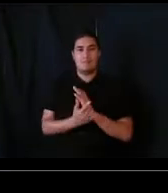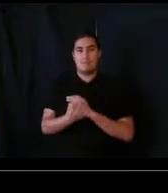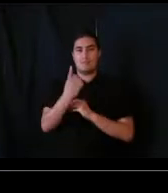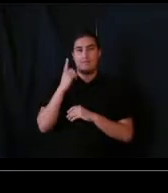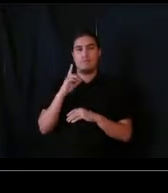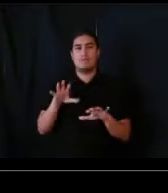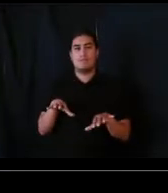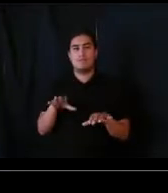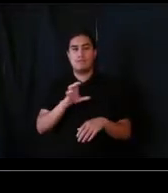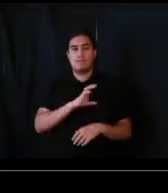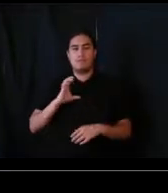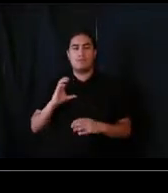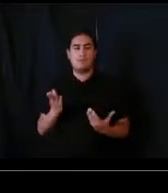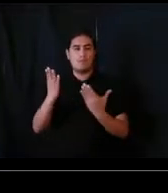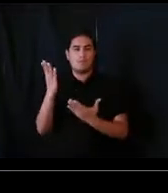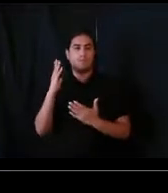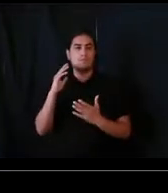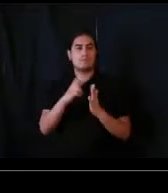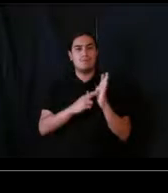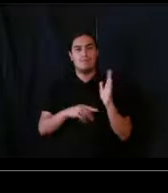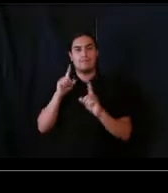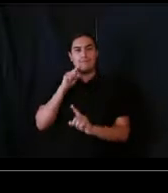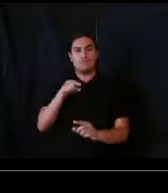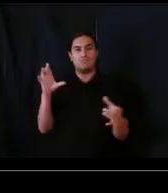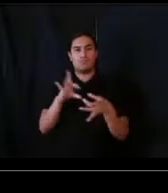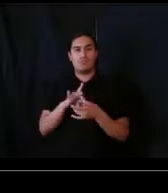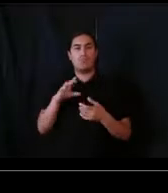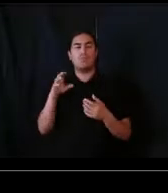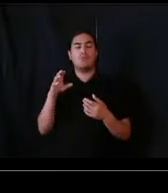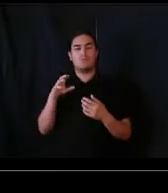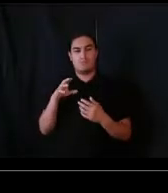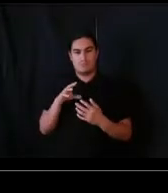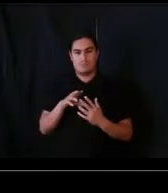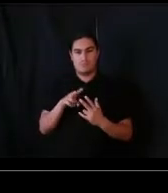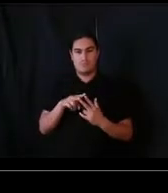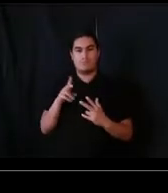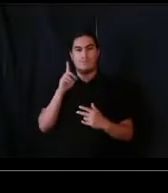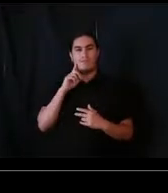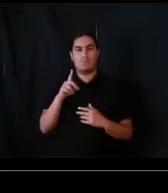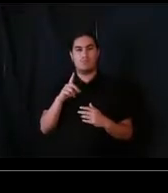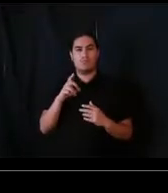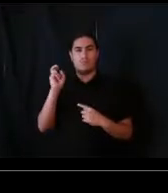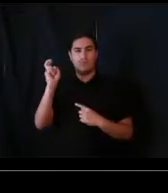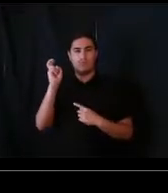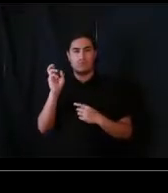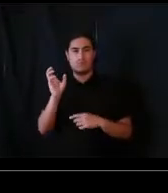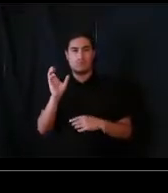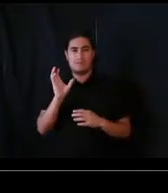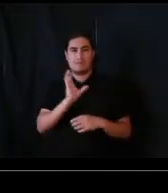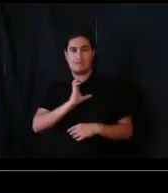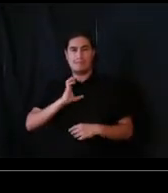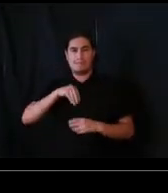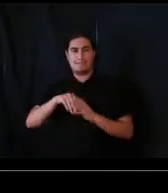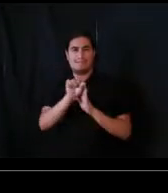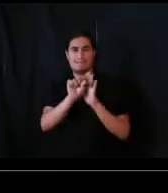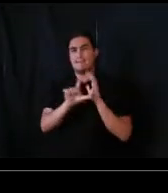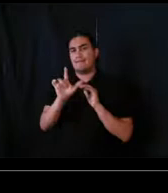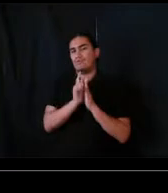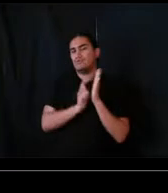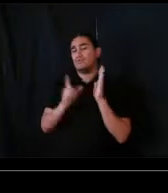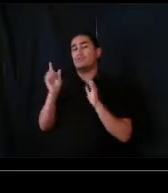required to provide the proposed guidelines to the joint legislative budget committee and the transportation policy committees in the state legislature on